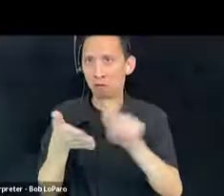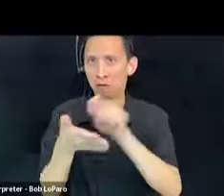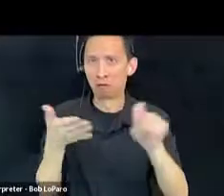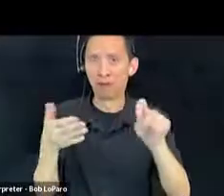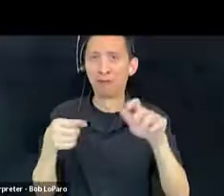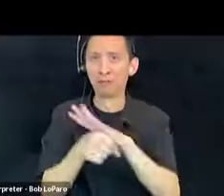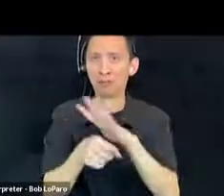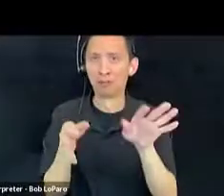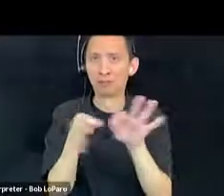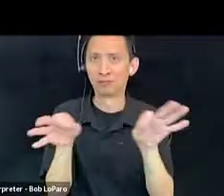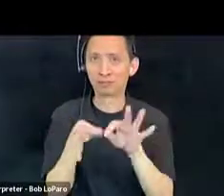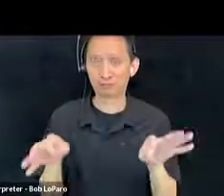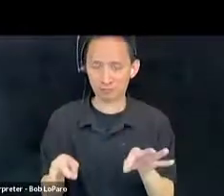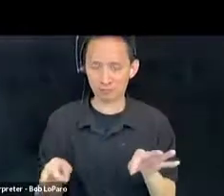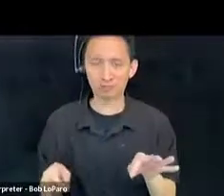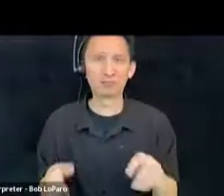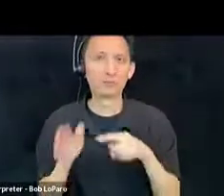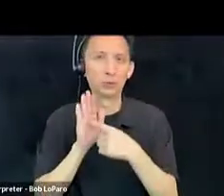doing that process.